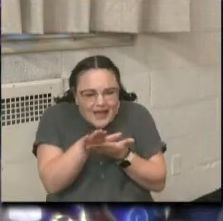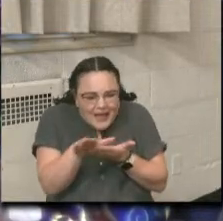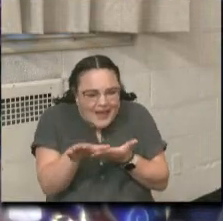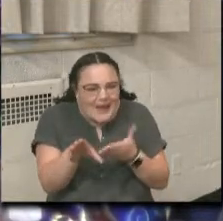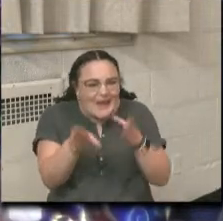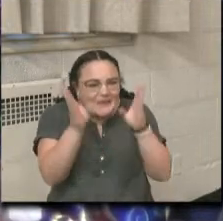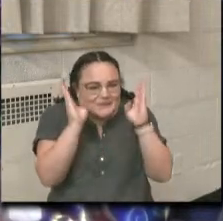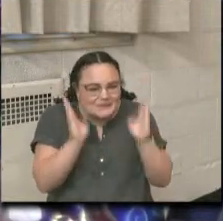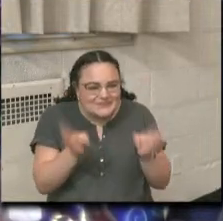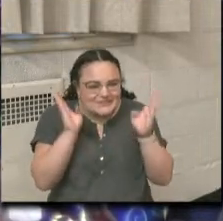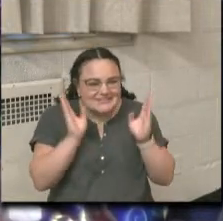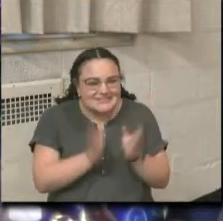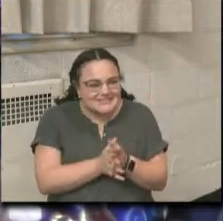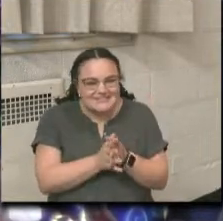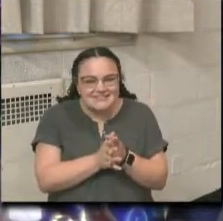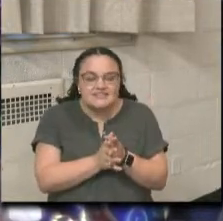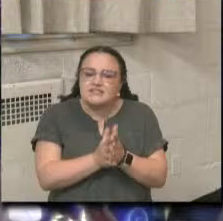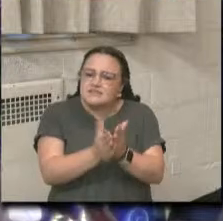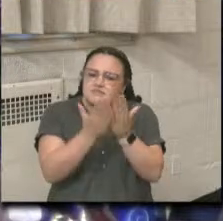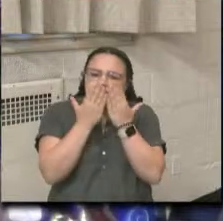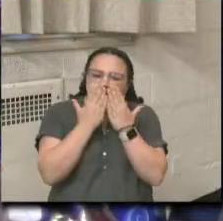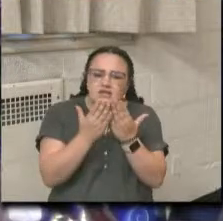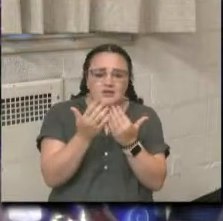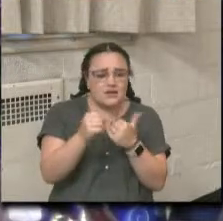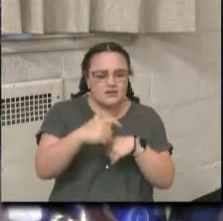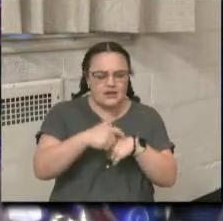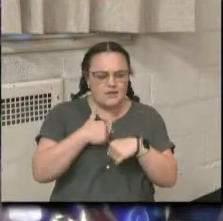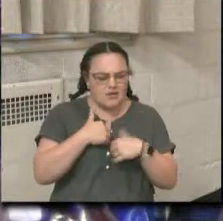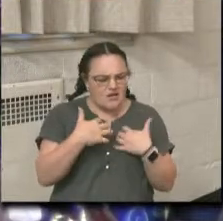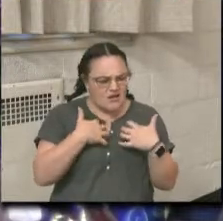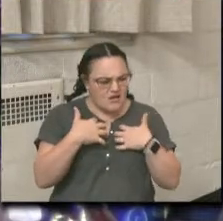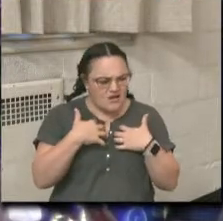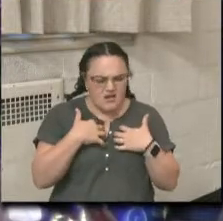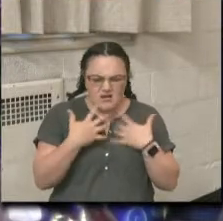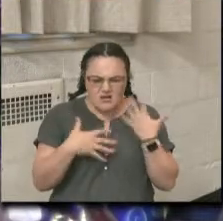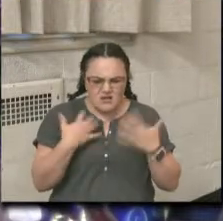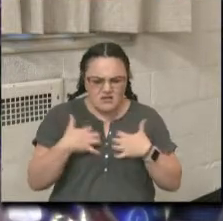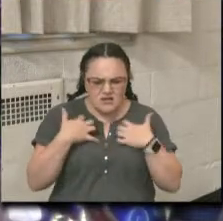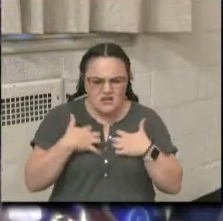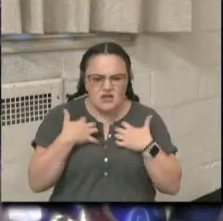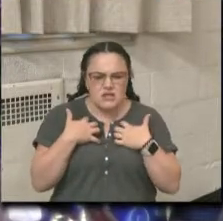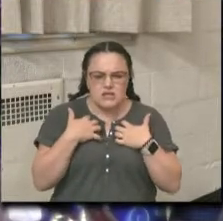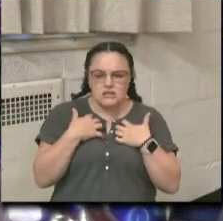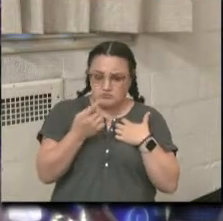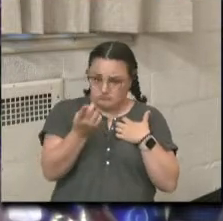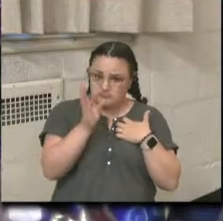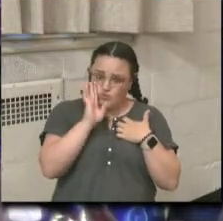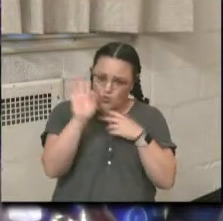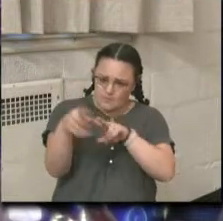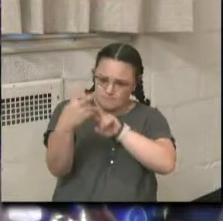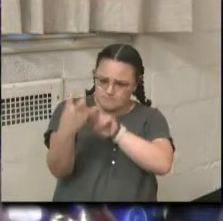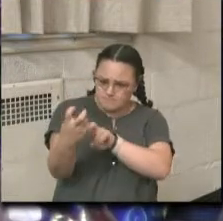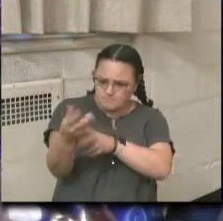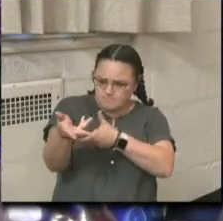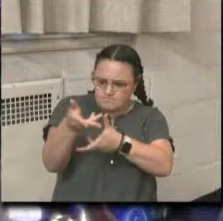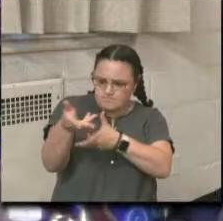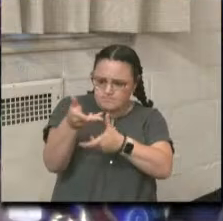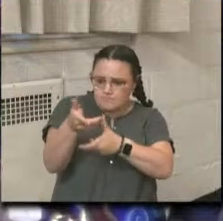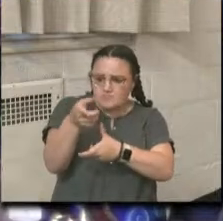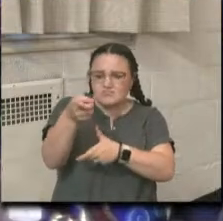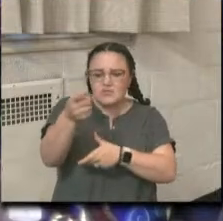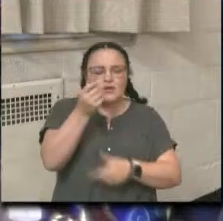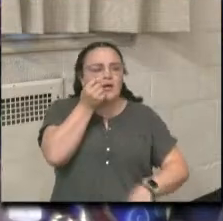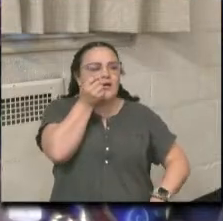chief. Thank you for always hearing me and working through your team to strengthen mental health and substance